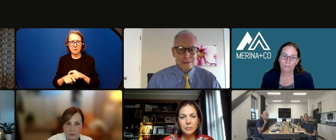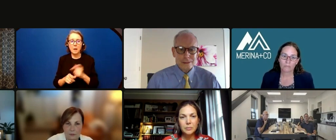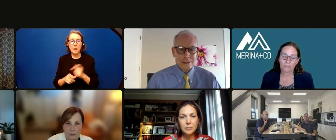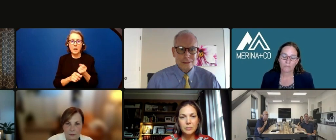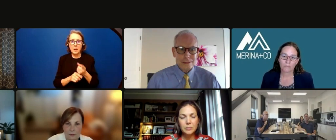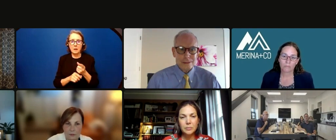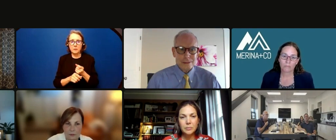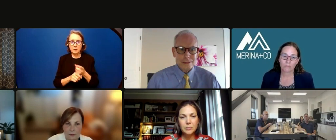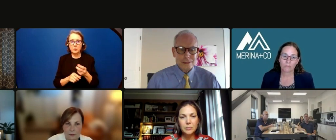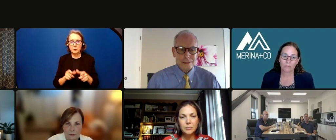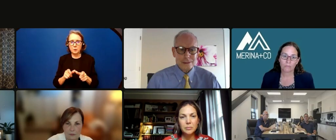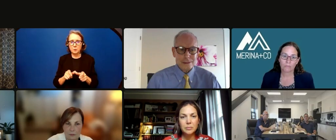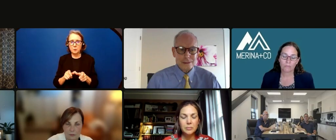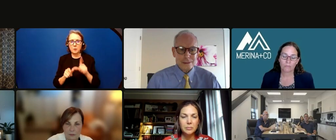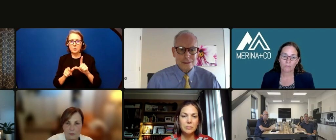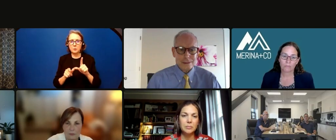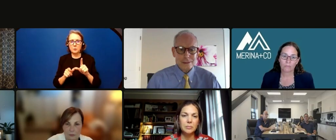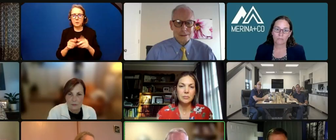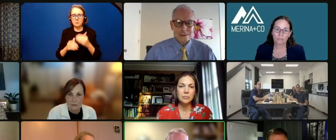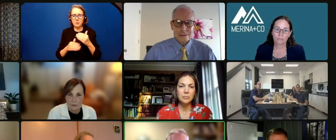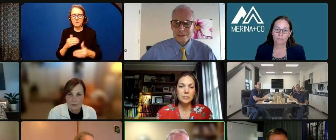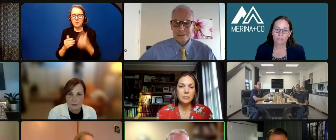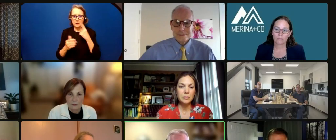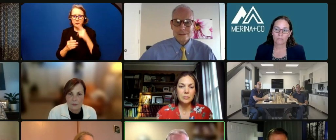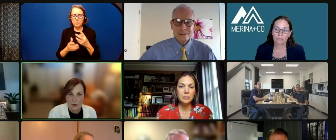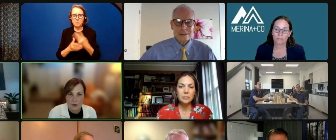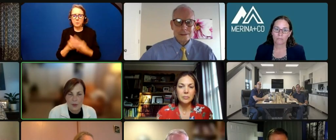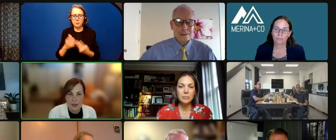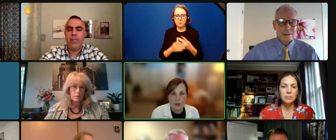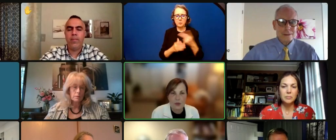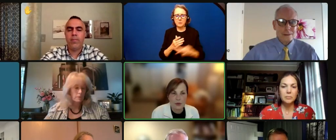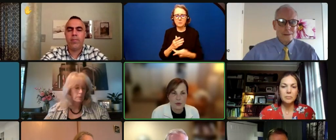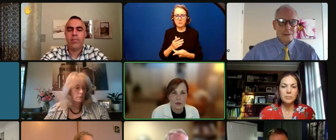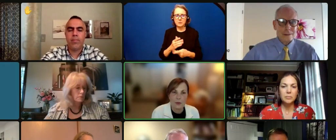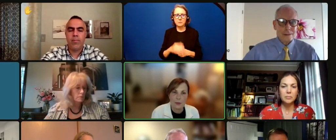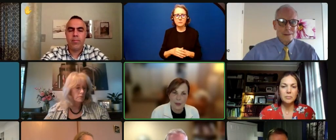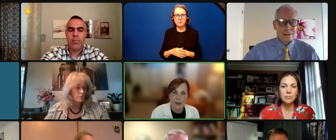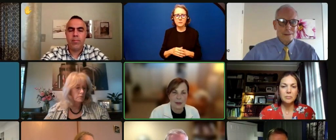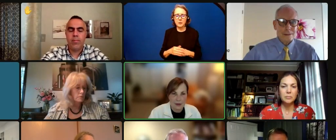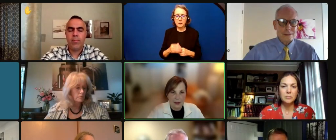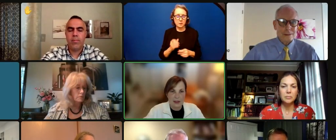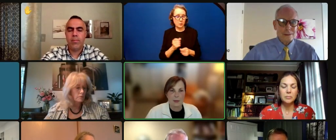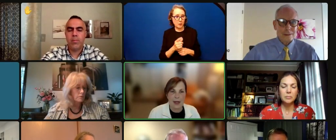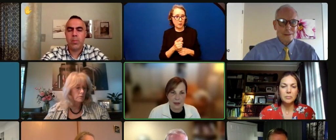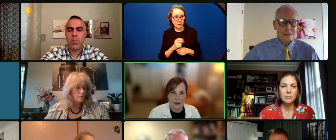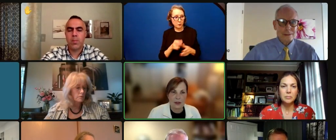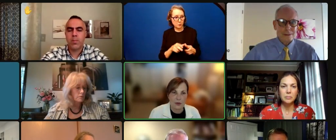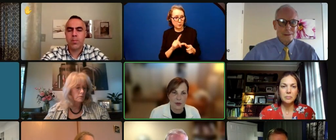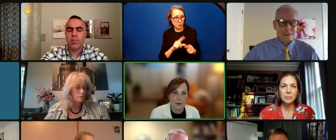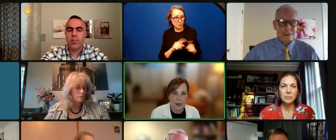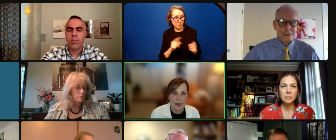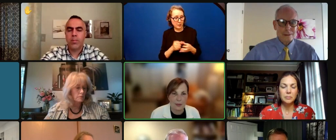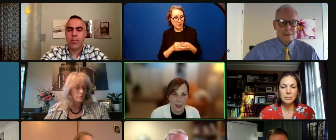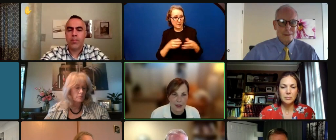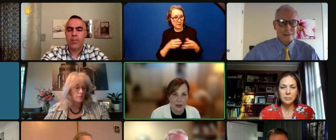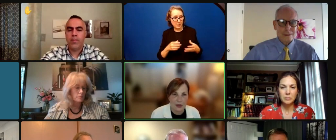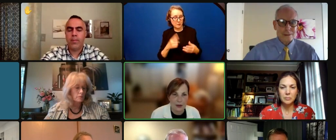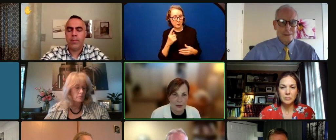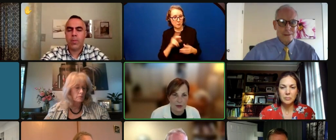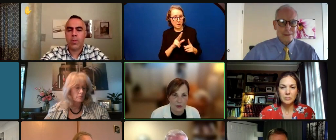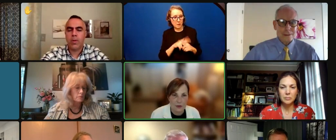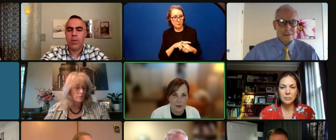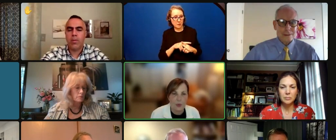customers will need to go through for both programs. So annual renewal, but it expands so that one